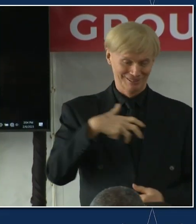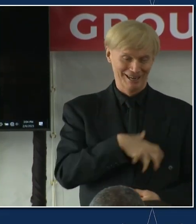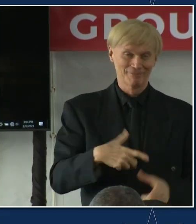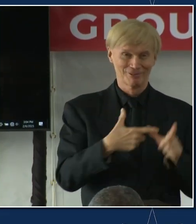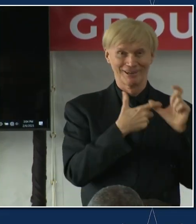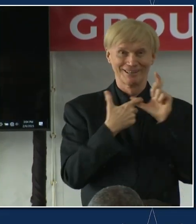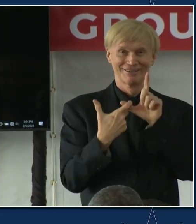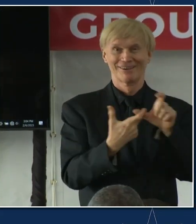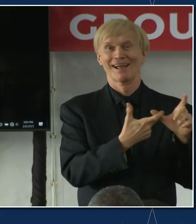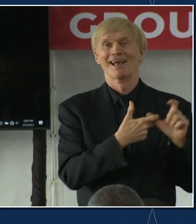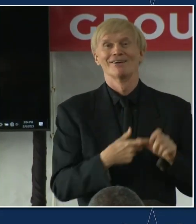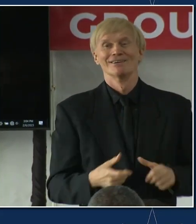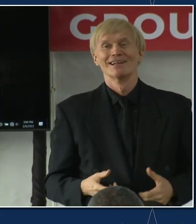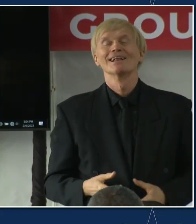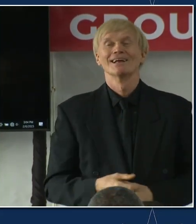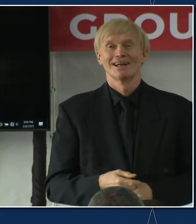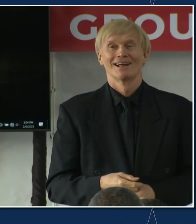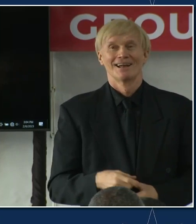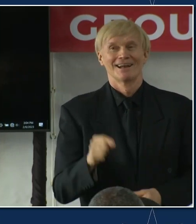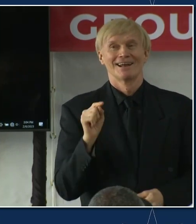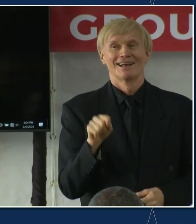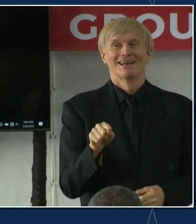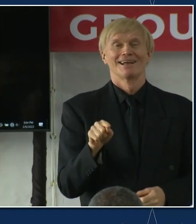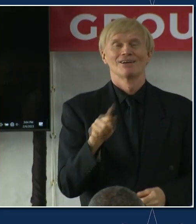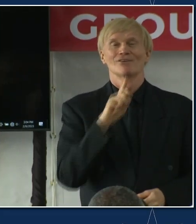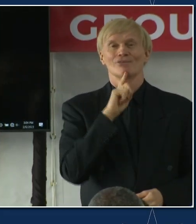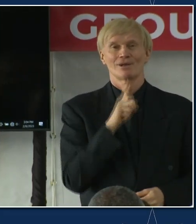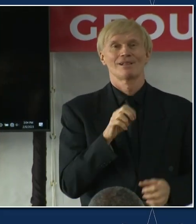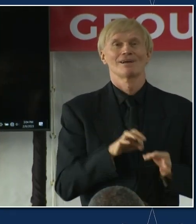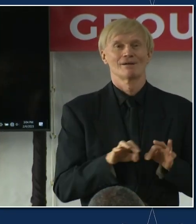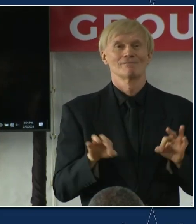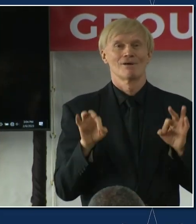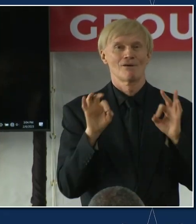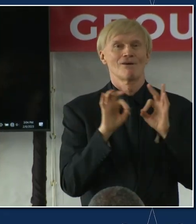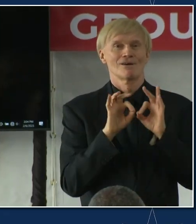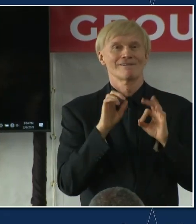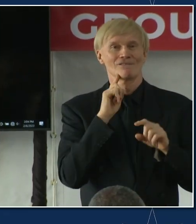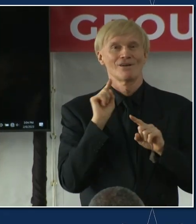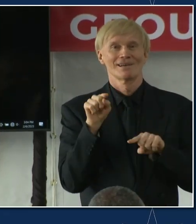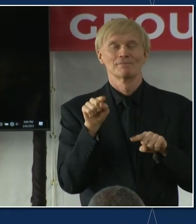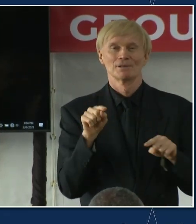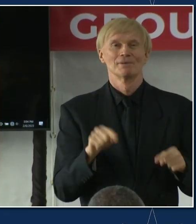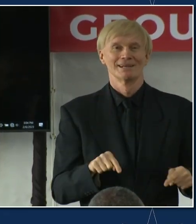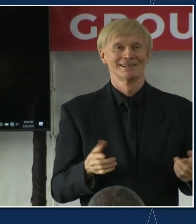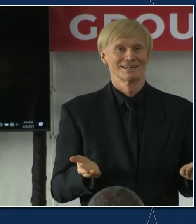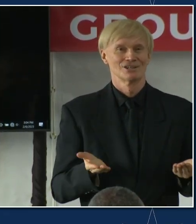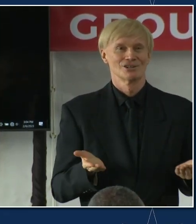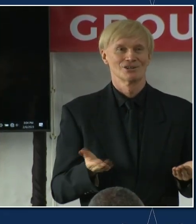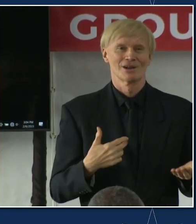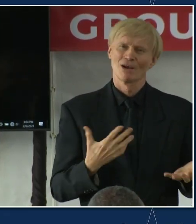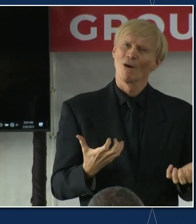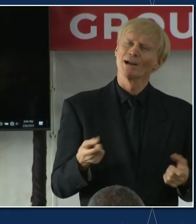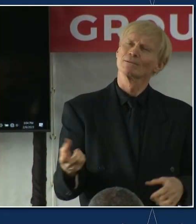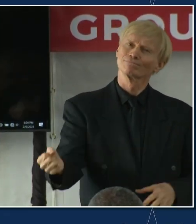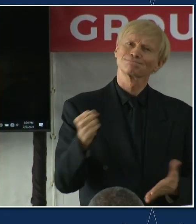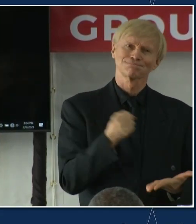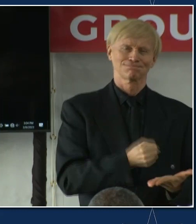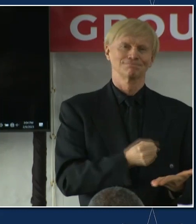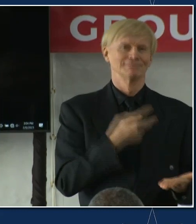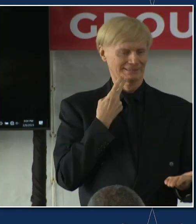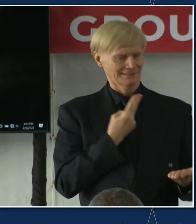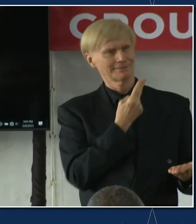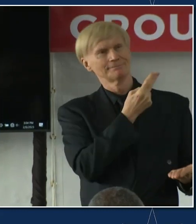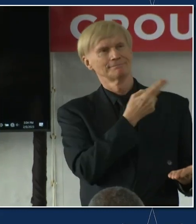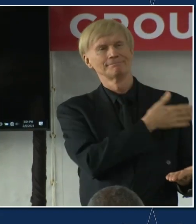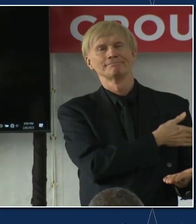running around. It was really important for him to be here. I wanted him to be here. I